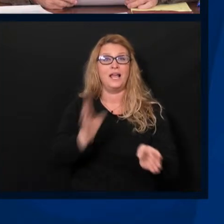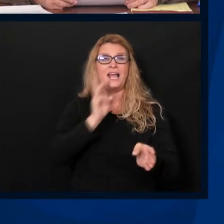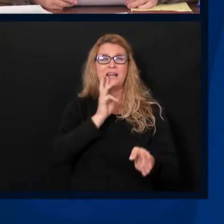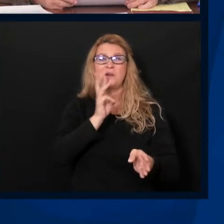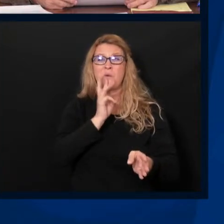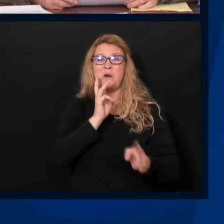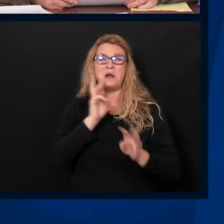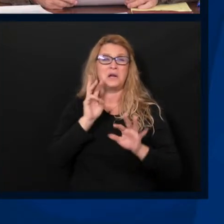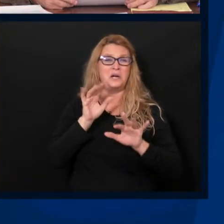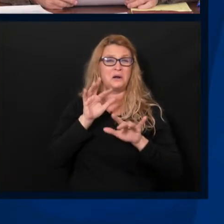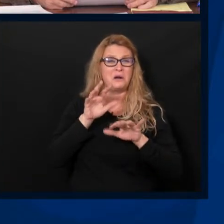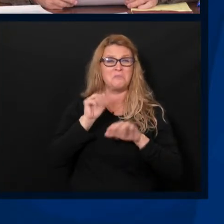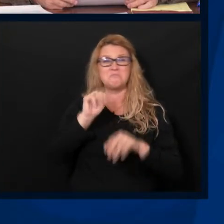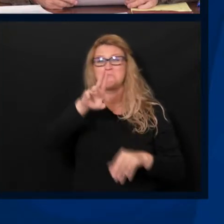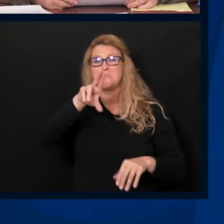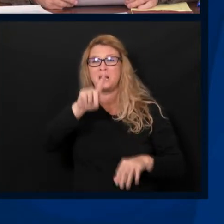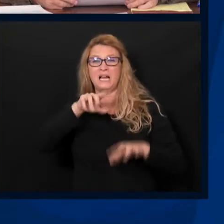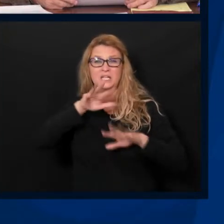unleashed